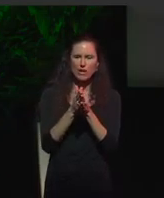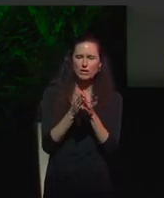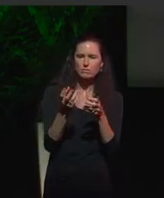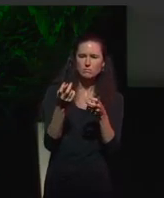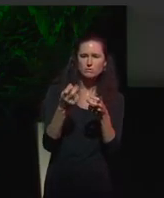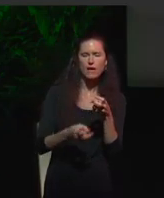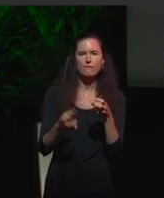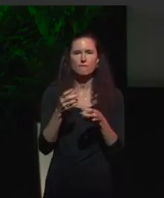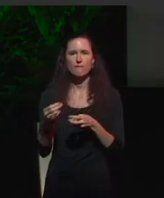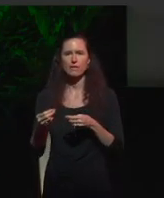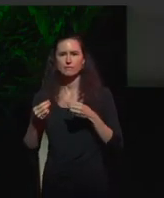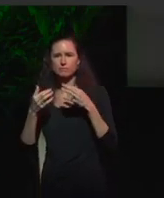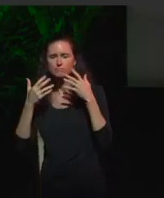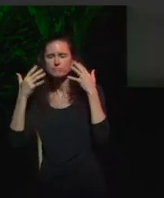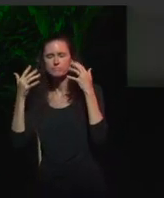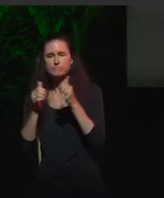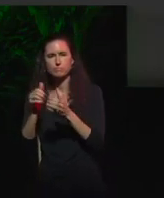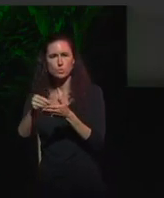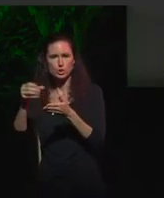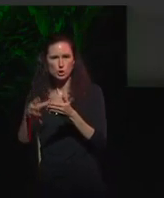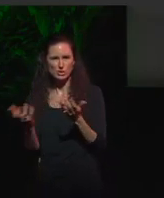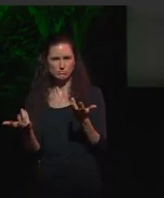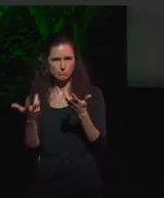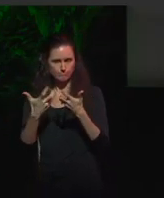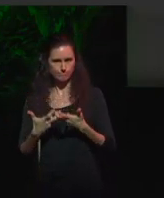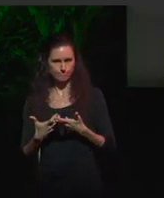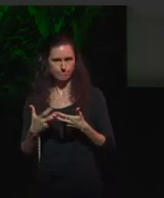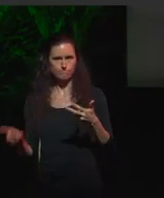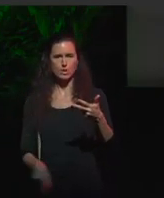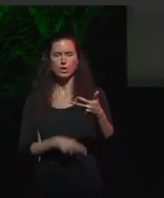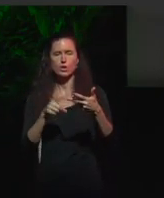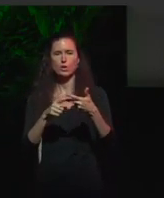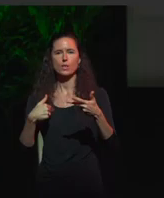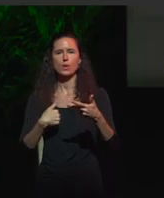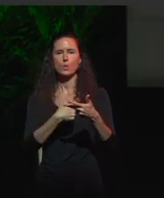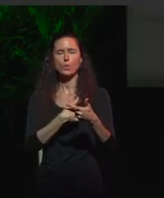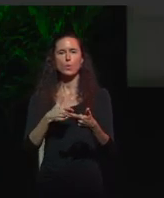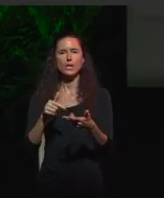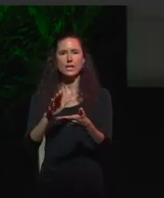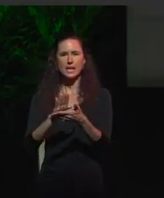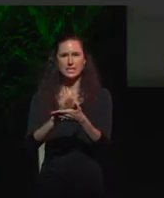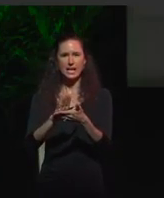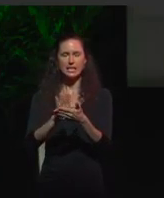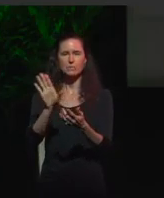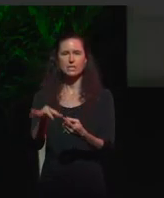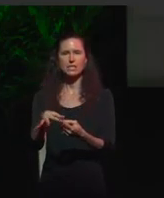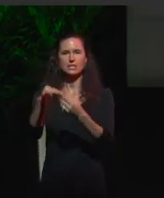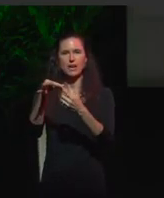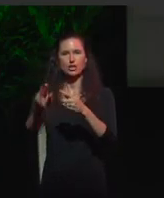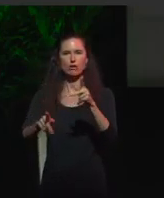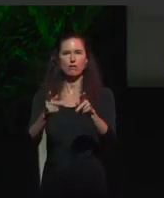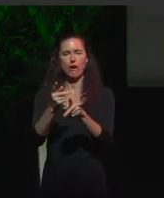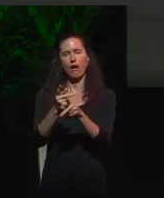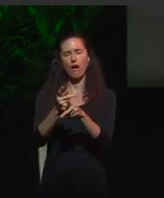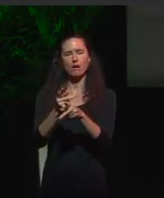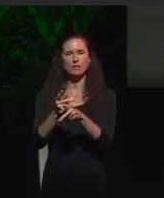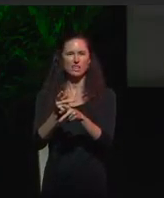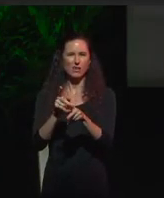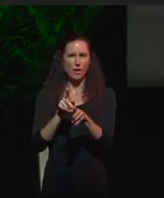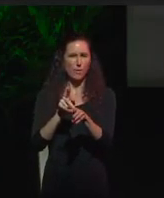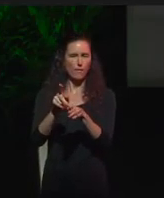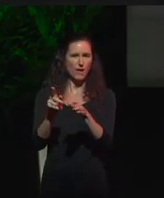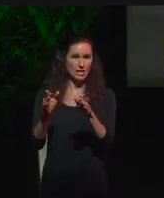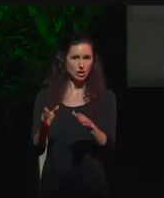rapport with students. And third, I believe that we as academics are a special breed of professional, and